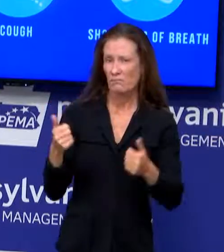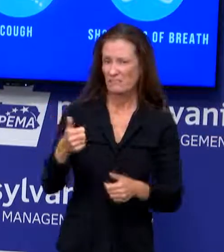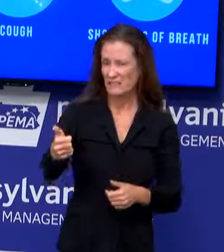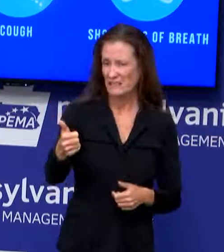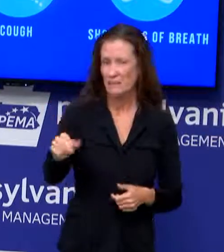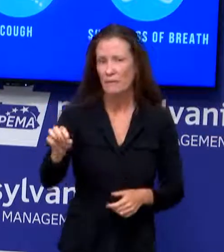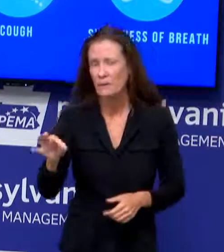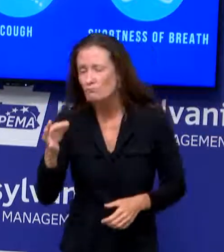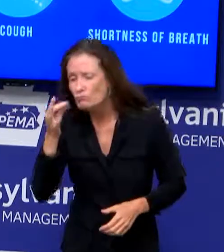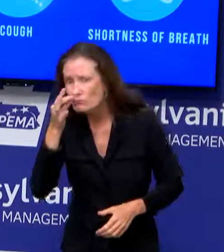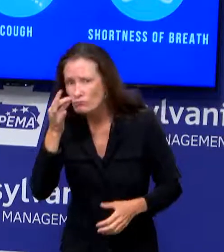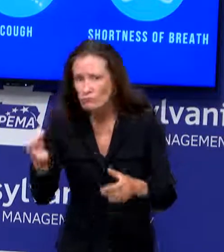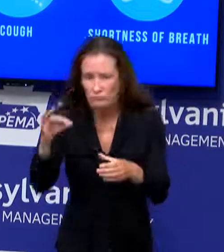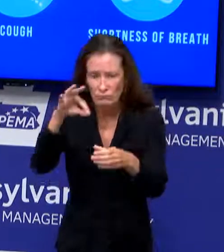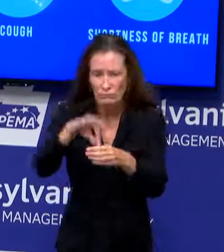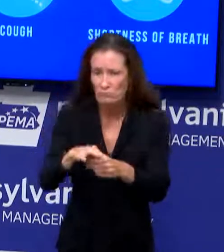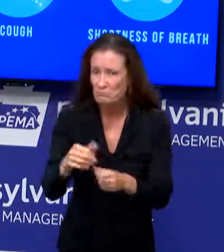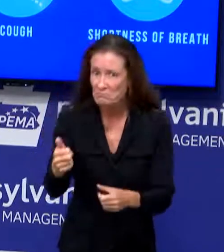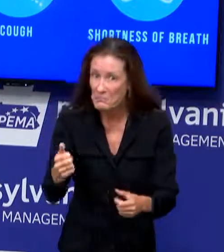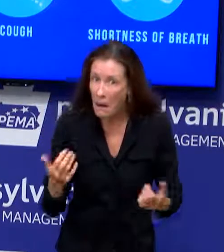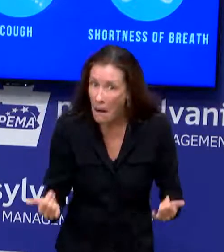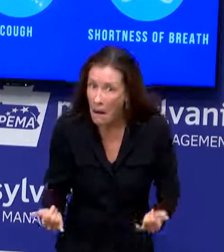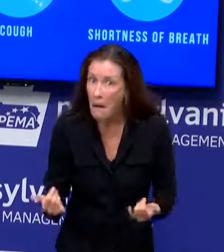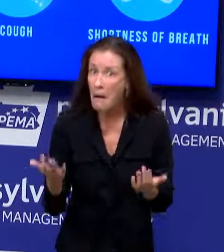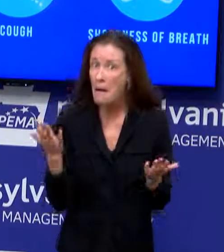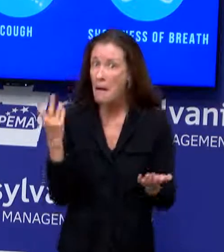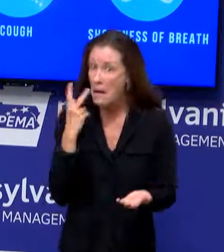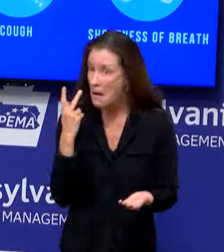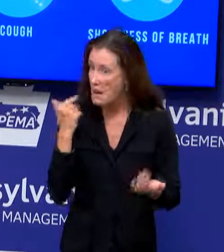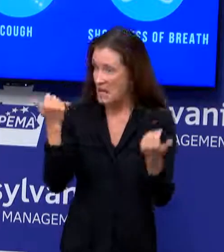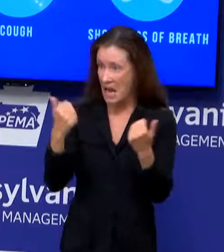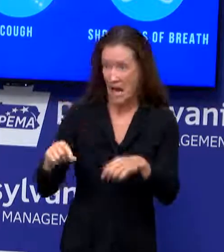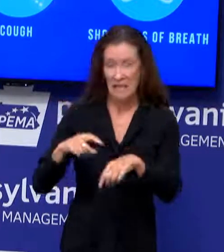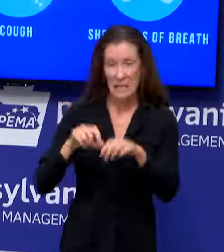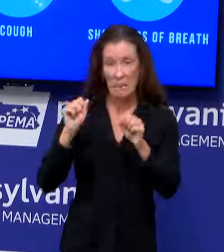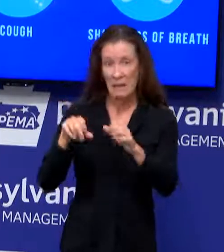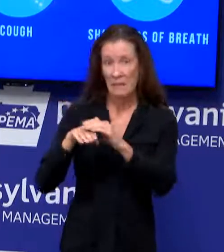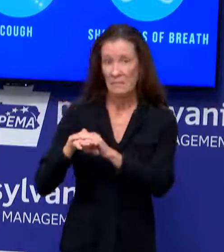have enough of those, then anybody can get a test anytime they want. But we